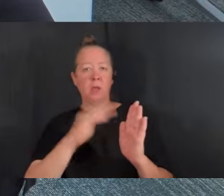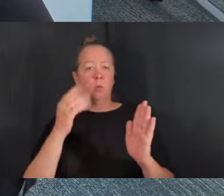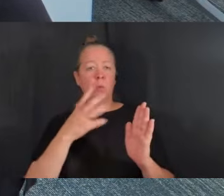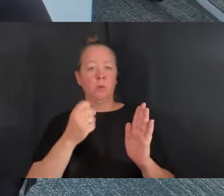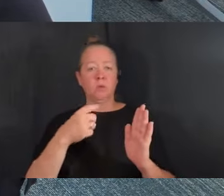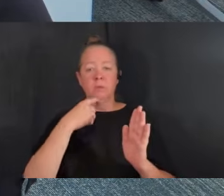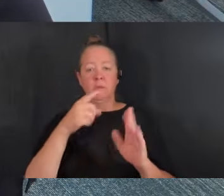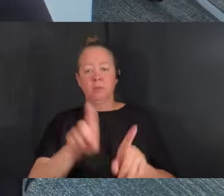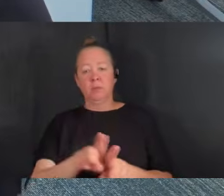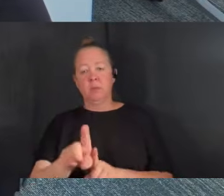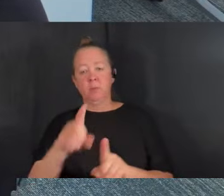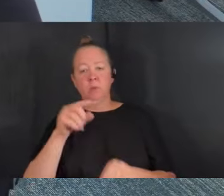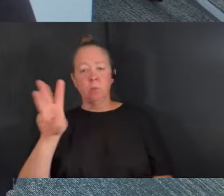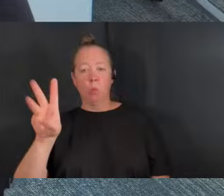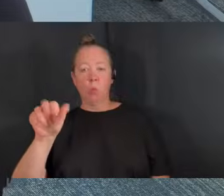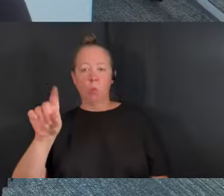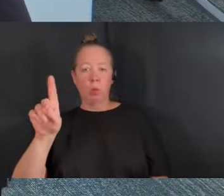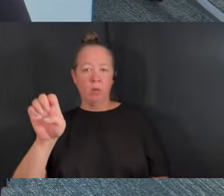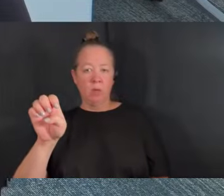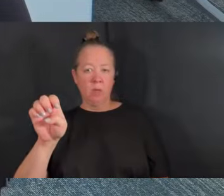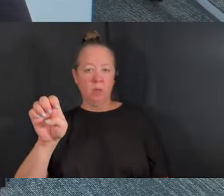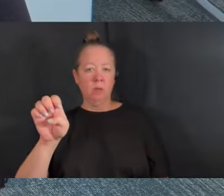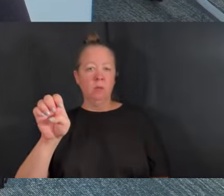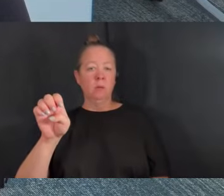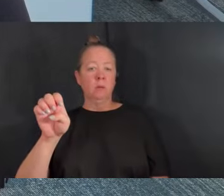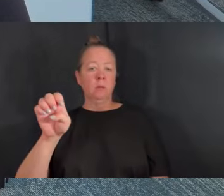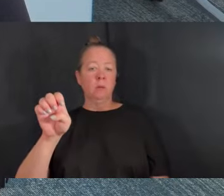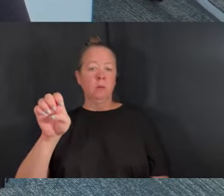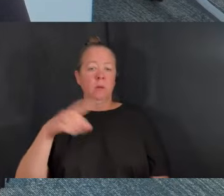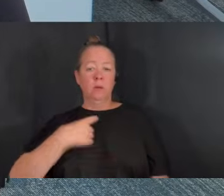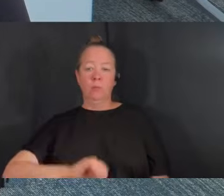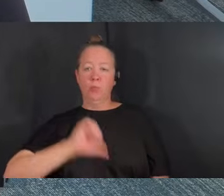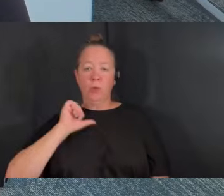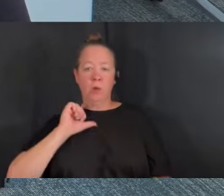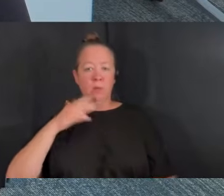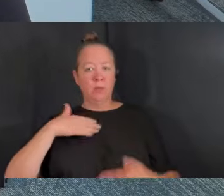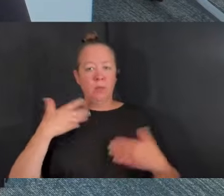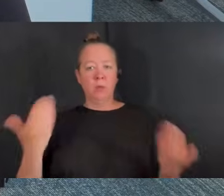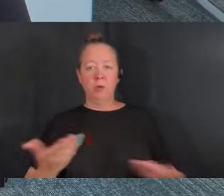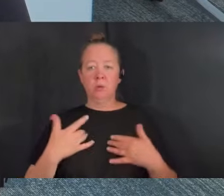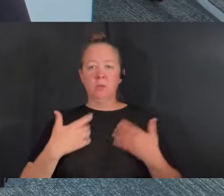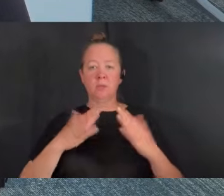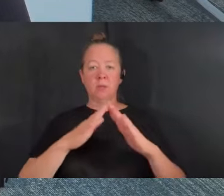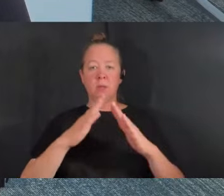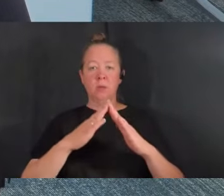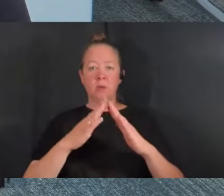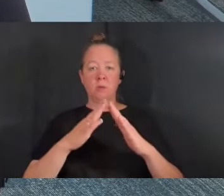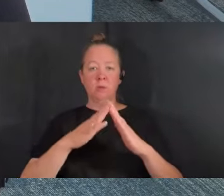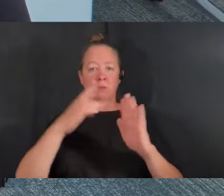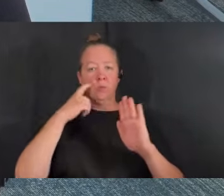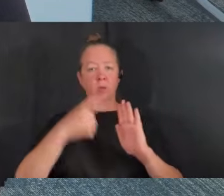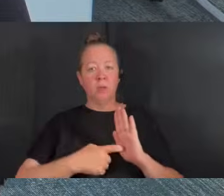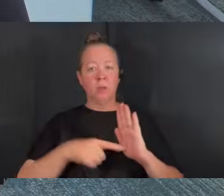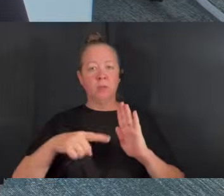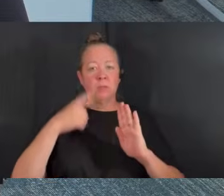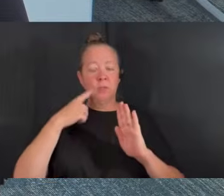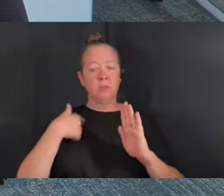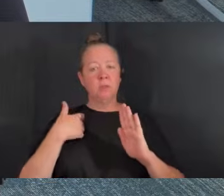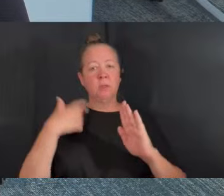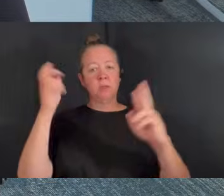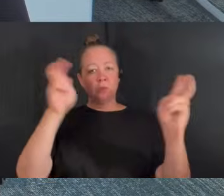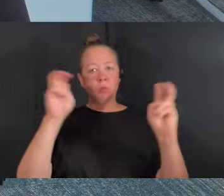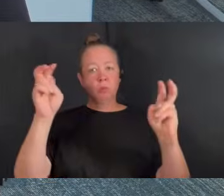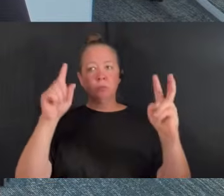Wade, Councilmember Ward 1, that I'm proud to be in a town that recognizes these issues, confronts